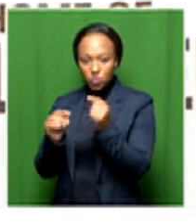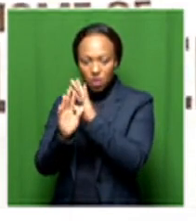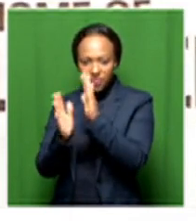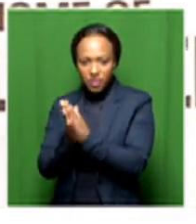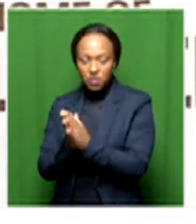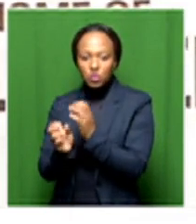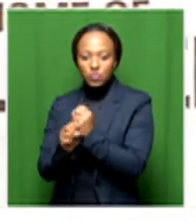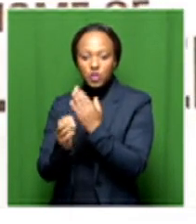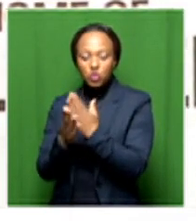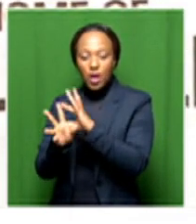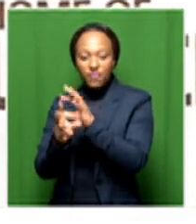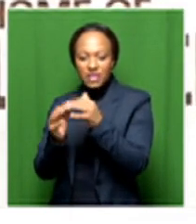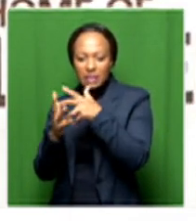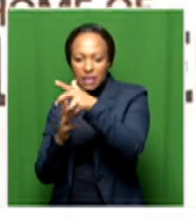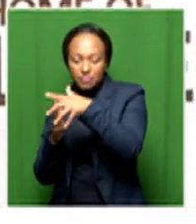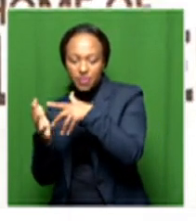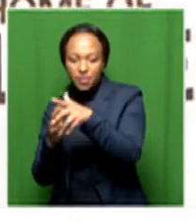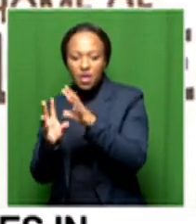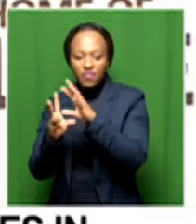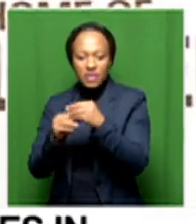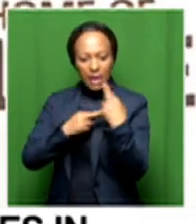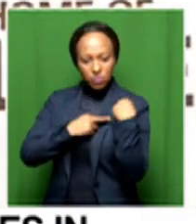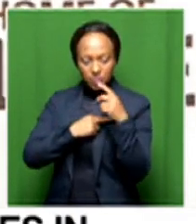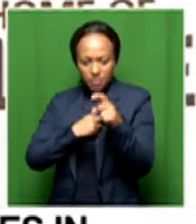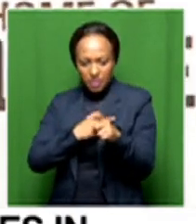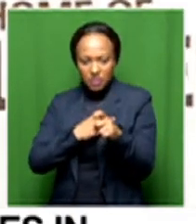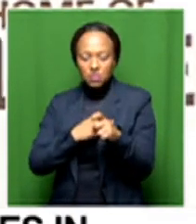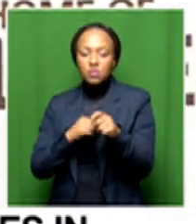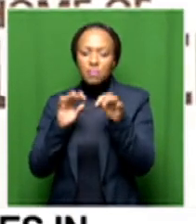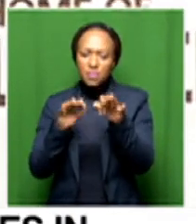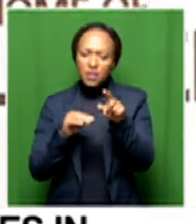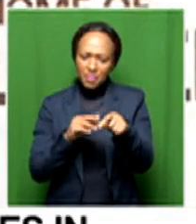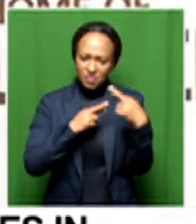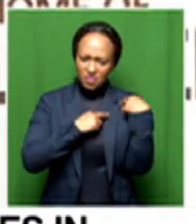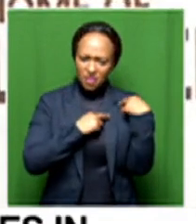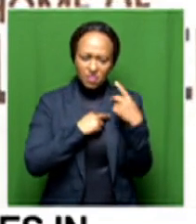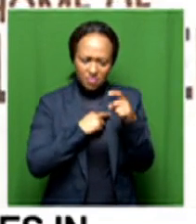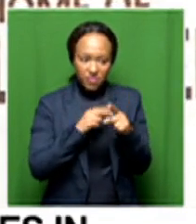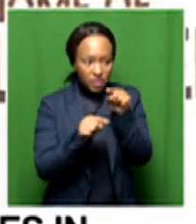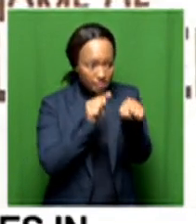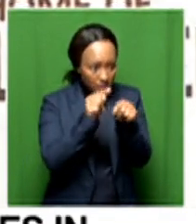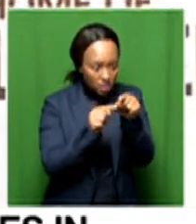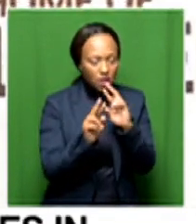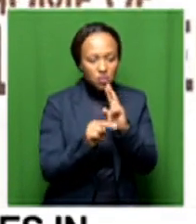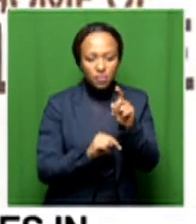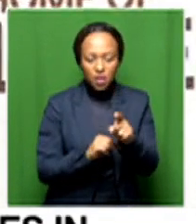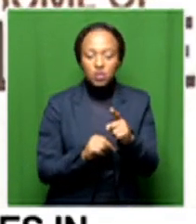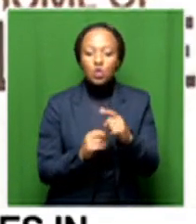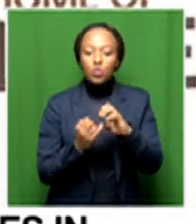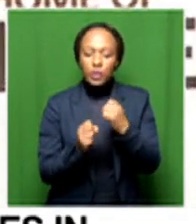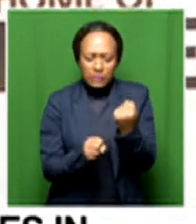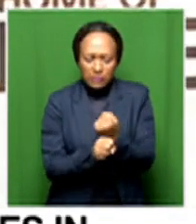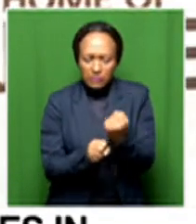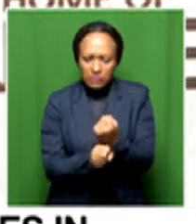is transparent, everyone is held accountable, and people must have answers where they are implicated. So we are working very hard on